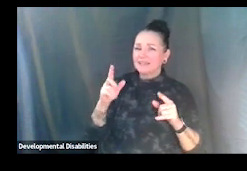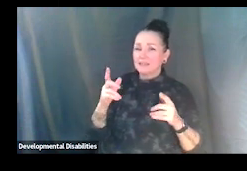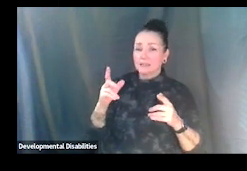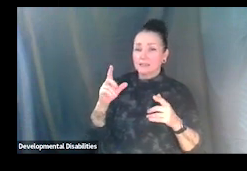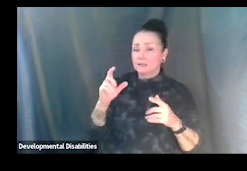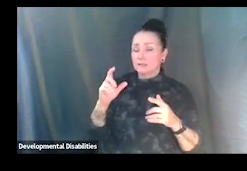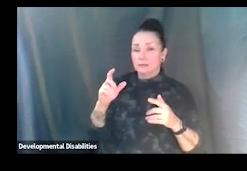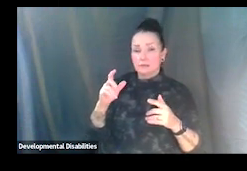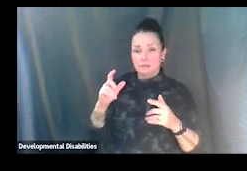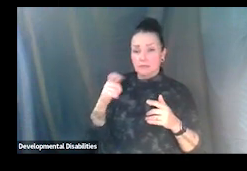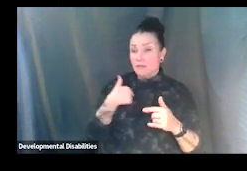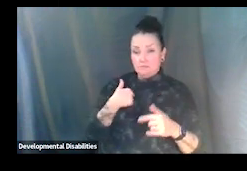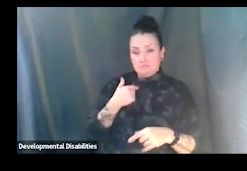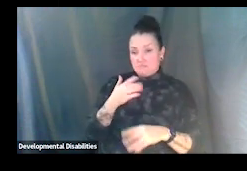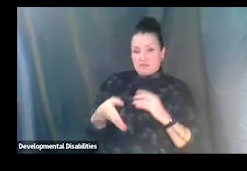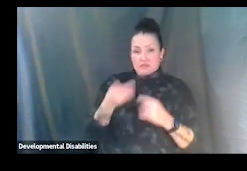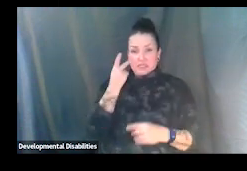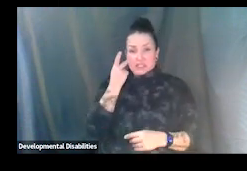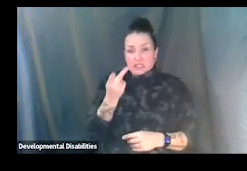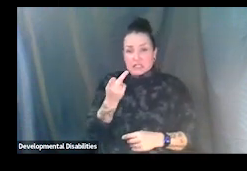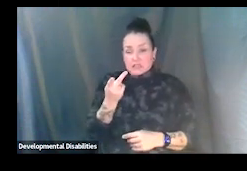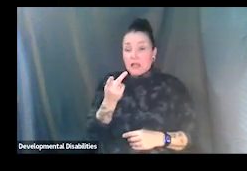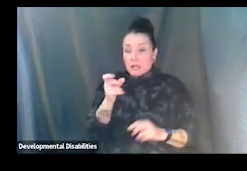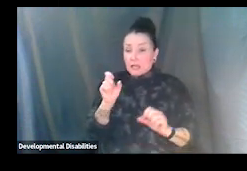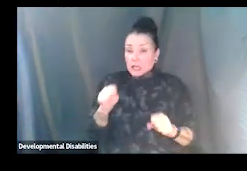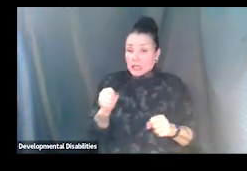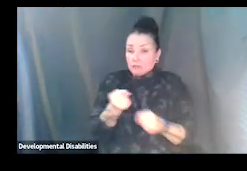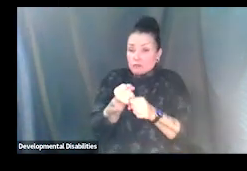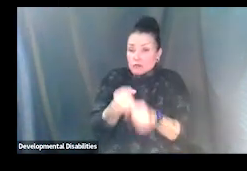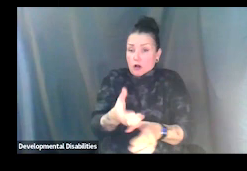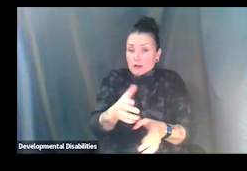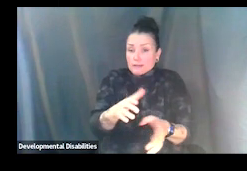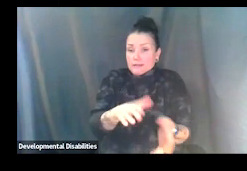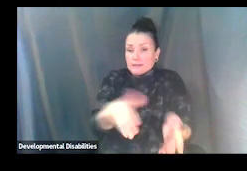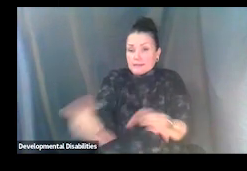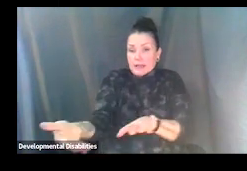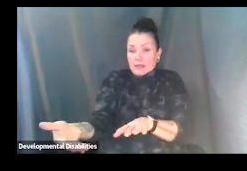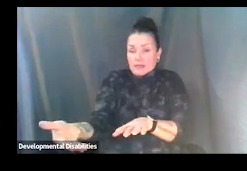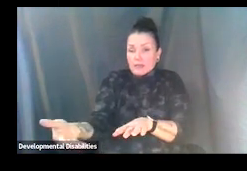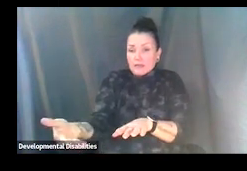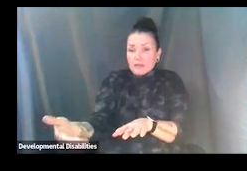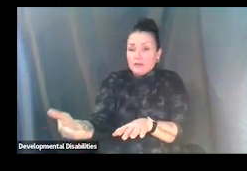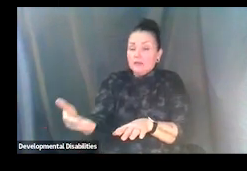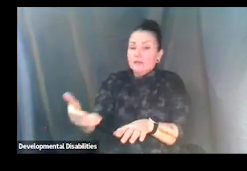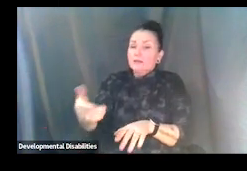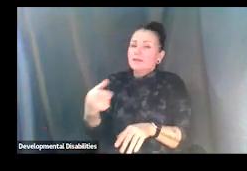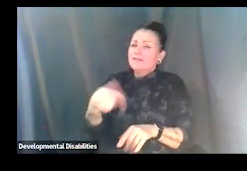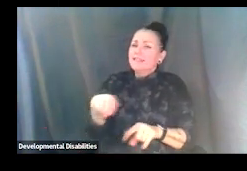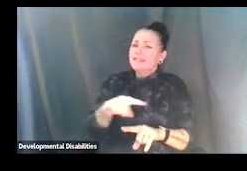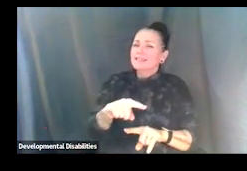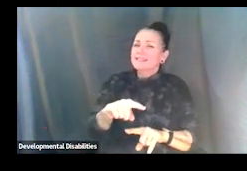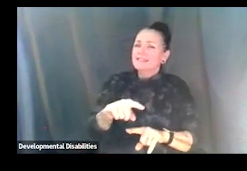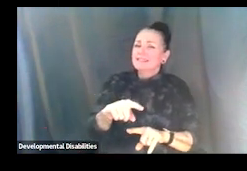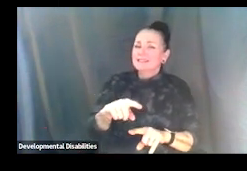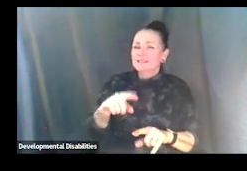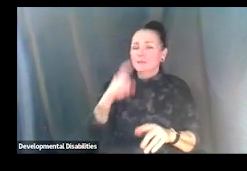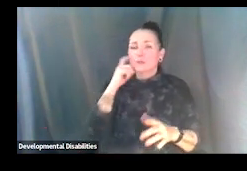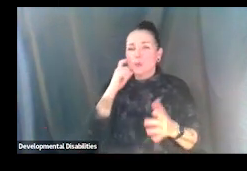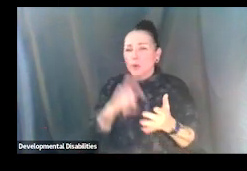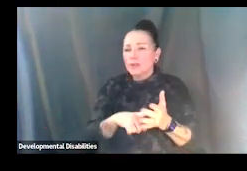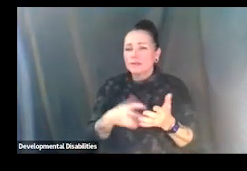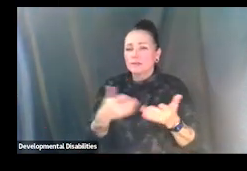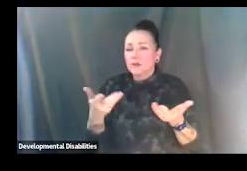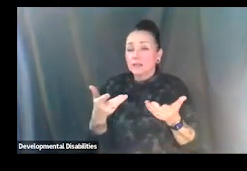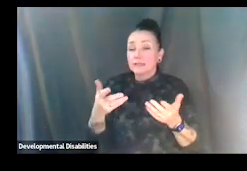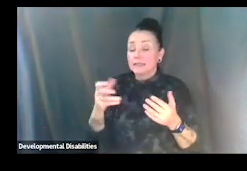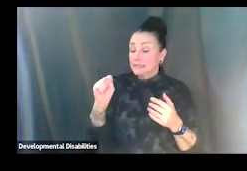So people can't really even bend their arms, high fevers, and confusion. And I try to warn parents, it's